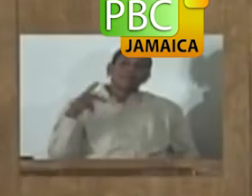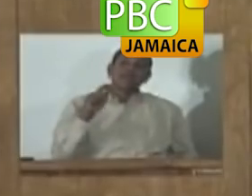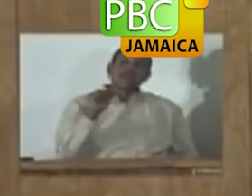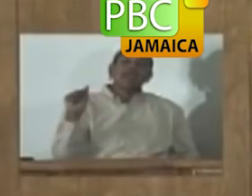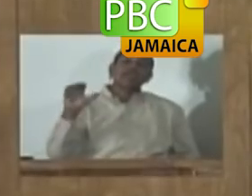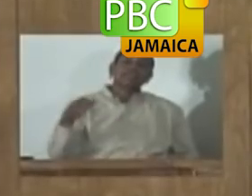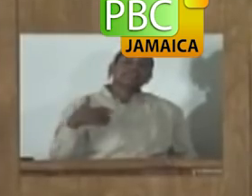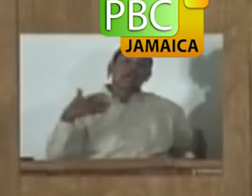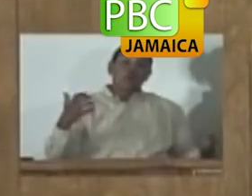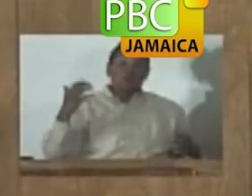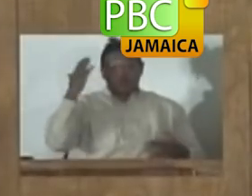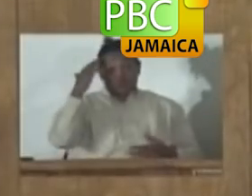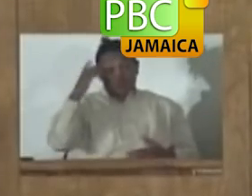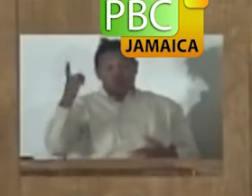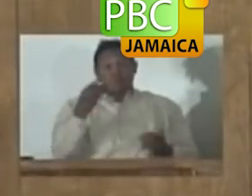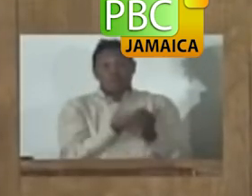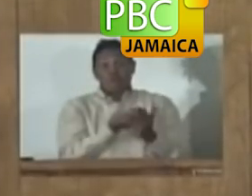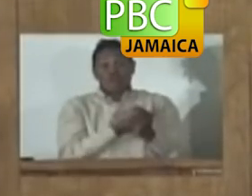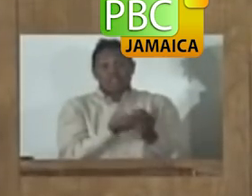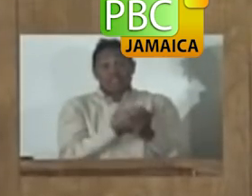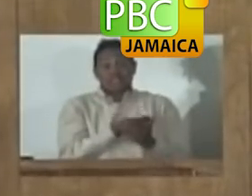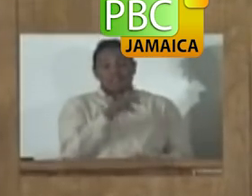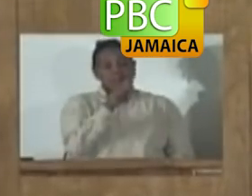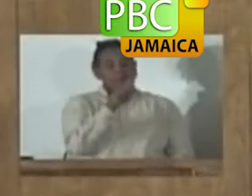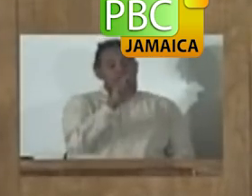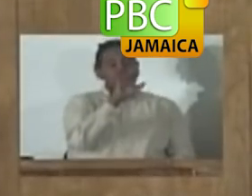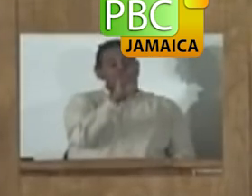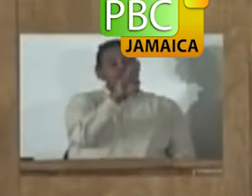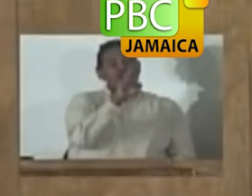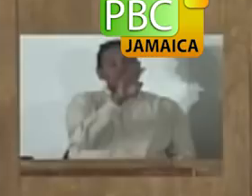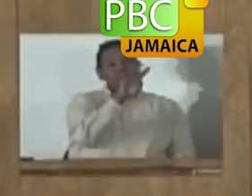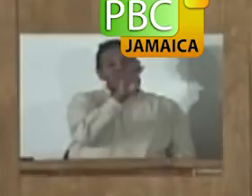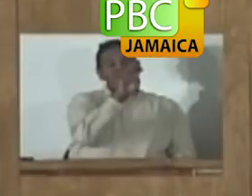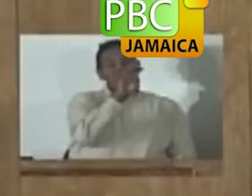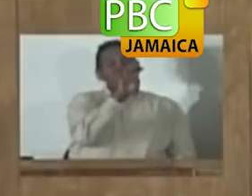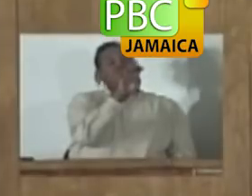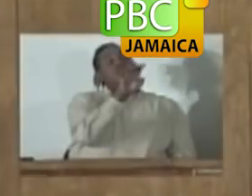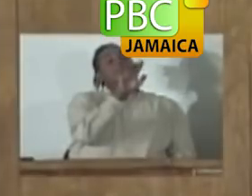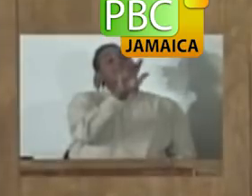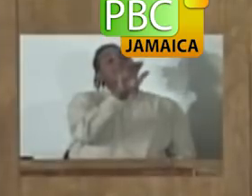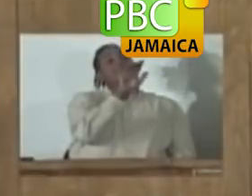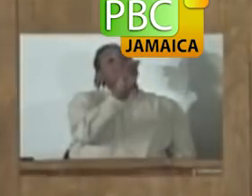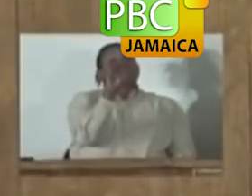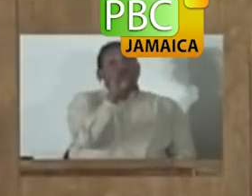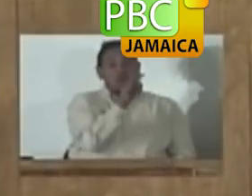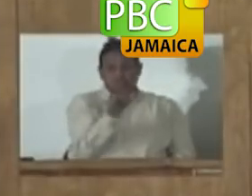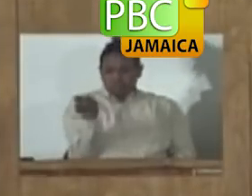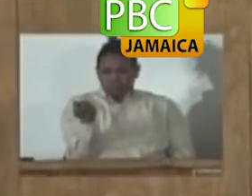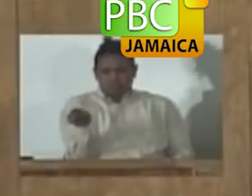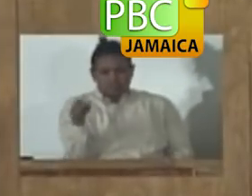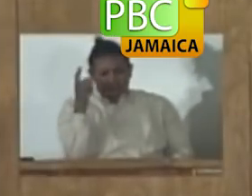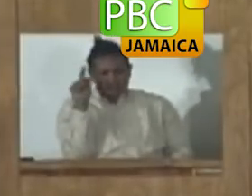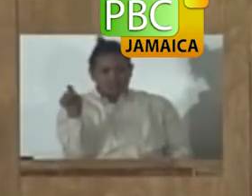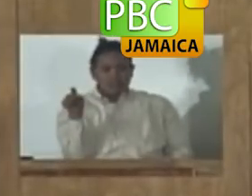to know if any of this Petro-Carib money is part of a kickback scheme to